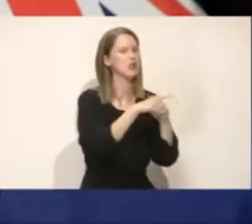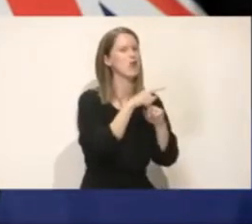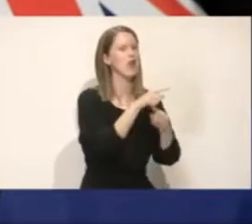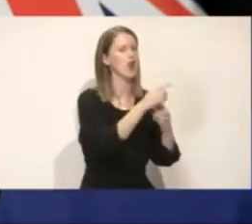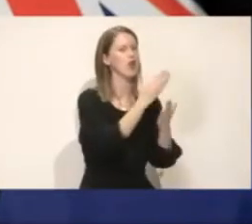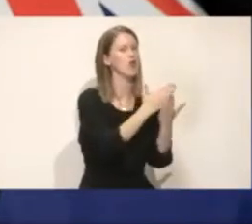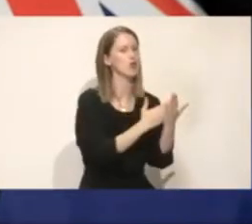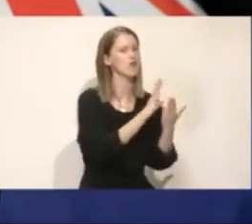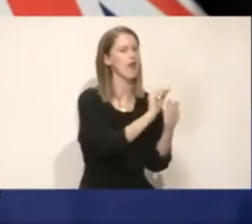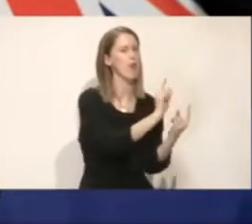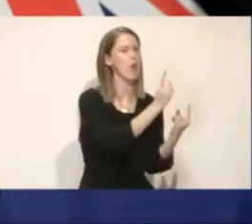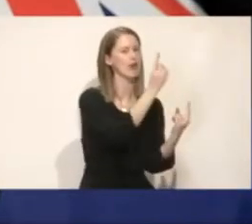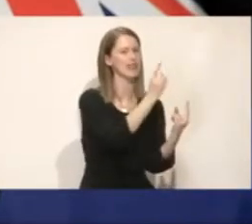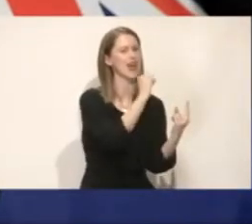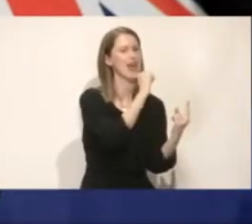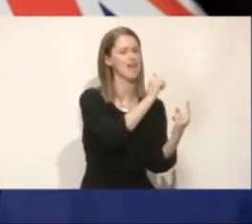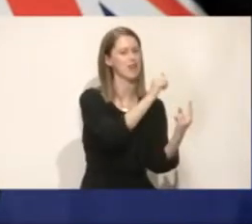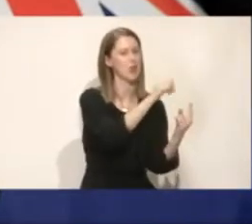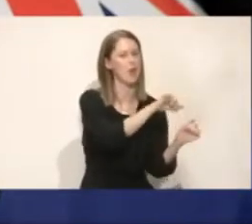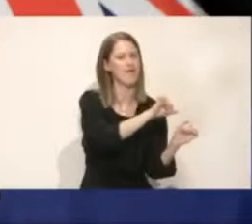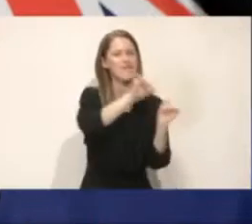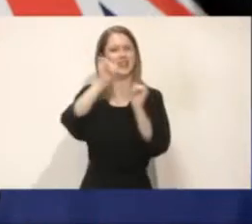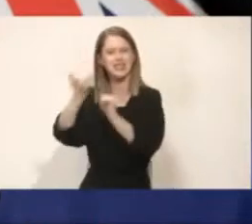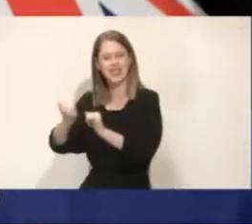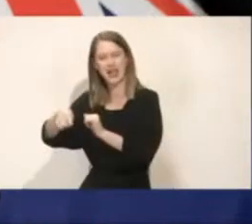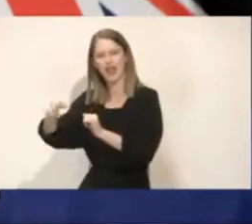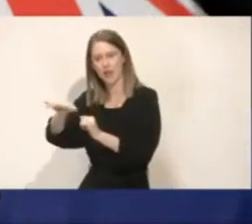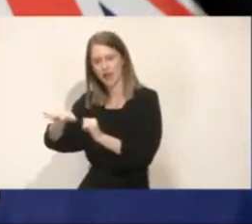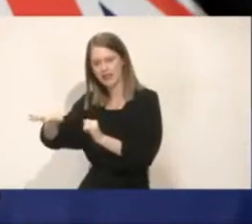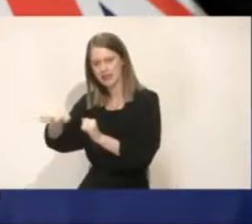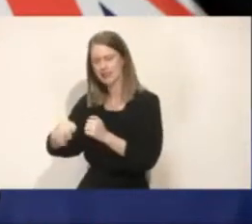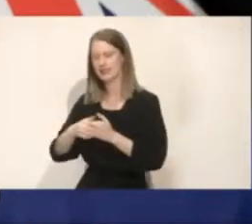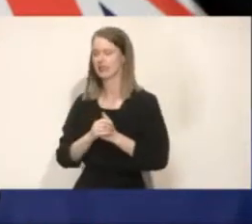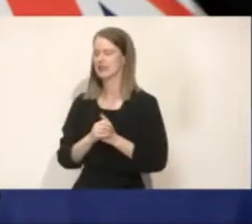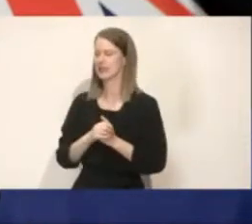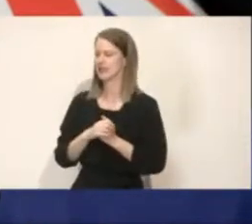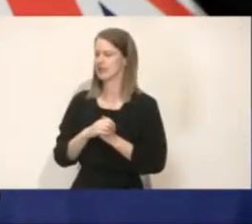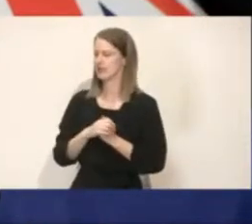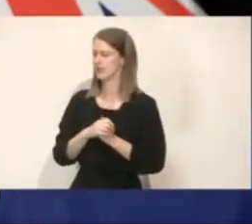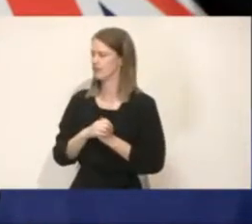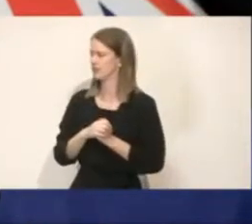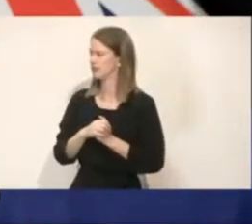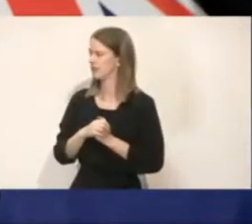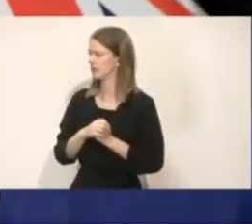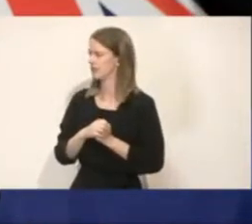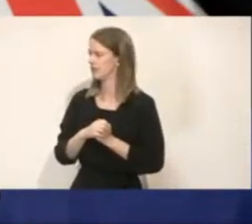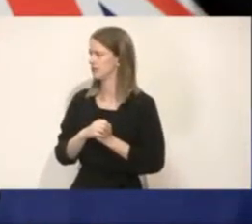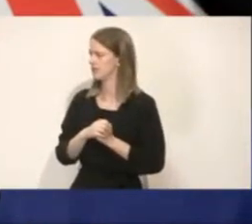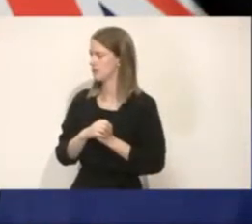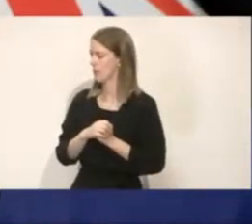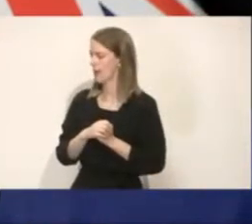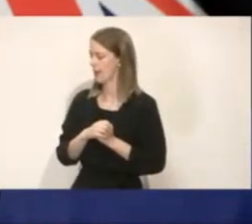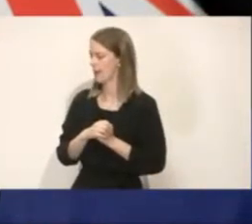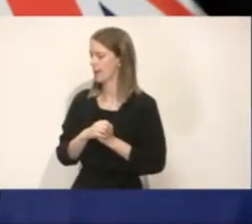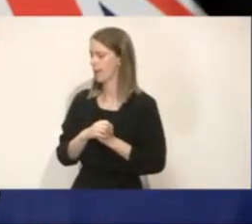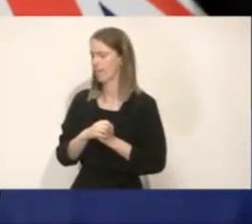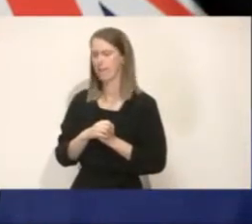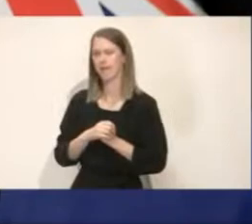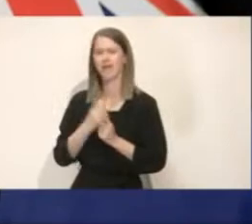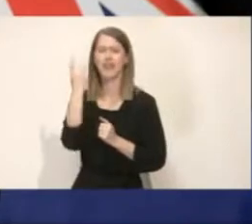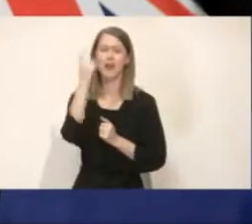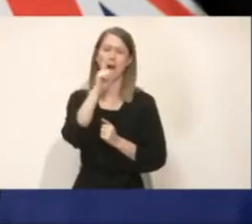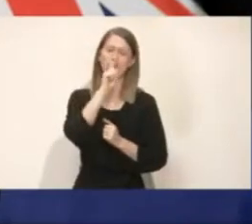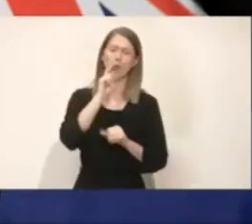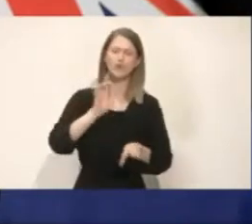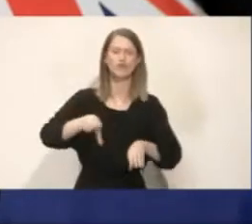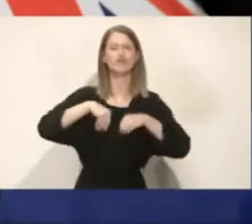that group size of 10 if you are in Auckland or travelling out. And you know, I think, again, if we look at the engagement around mask